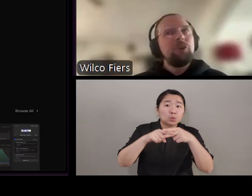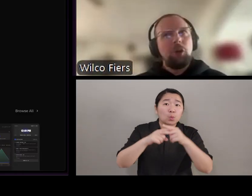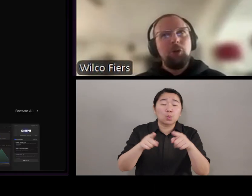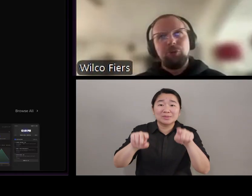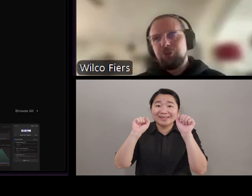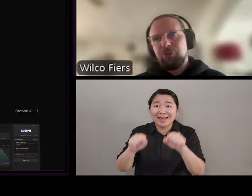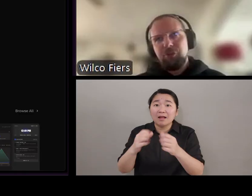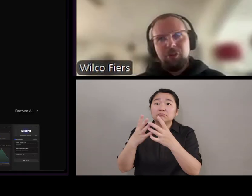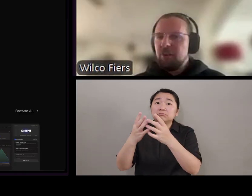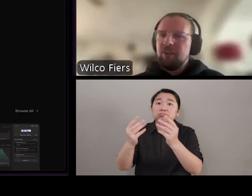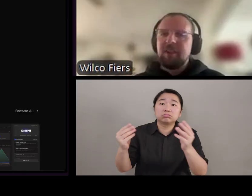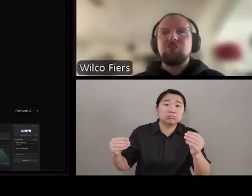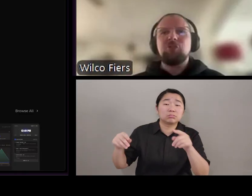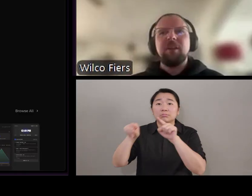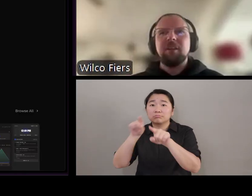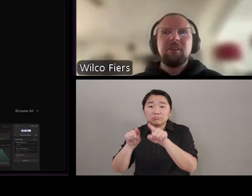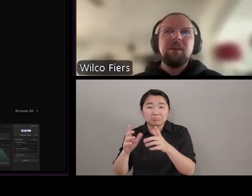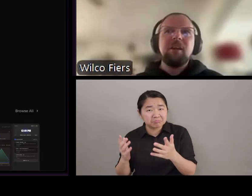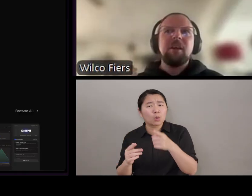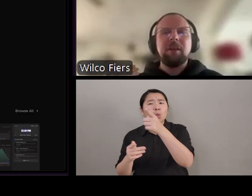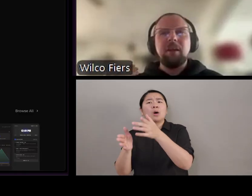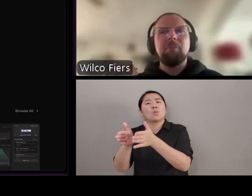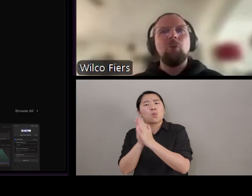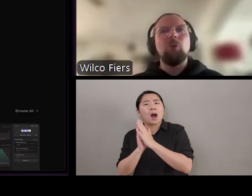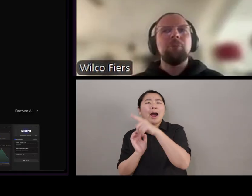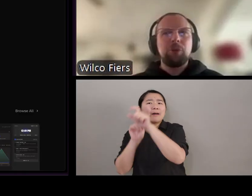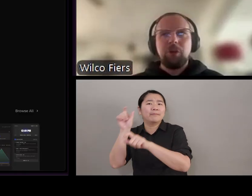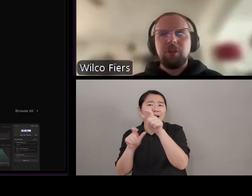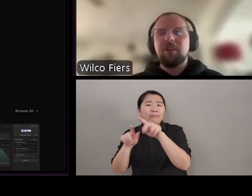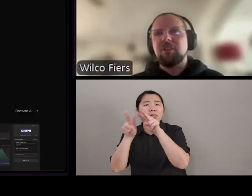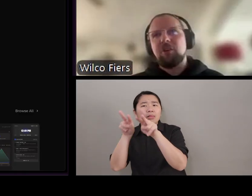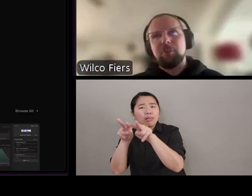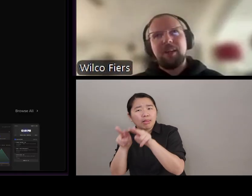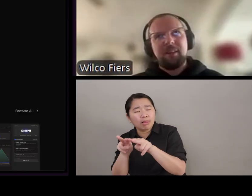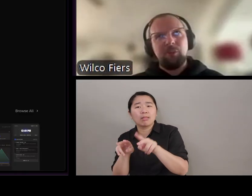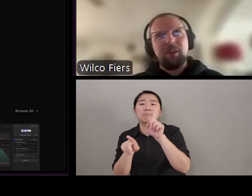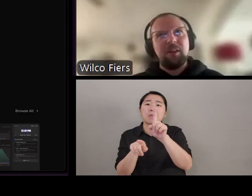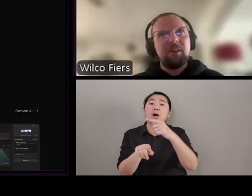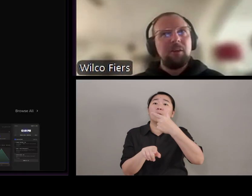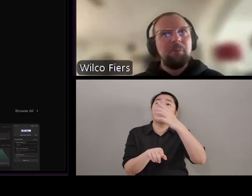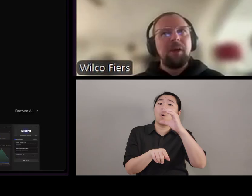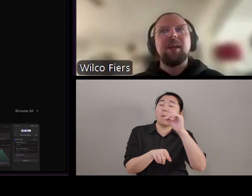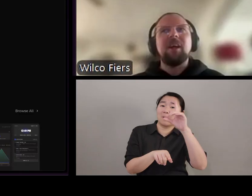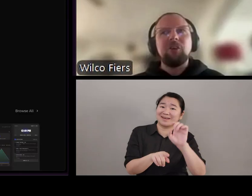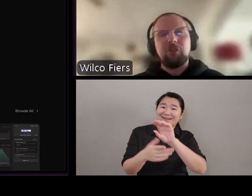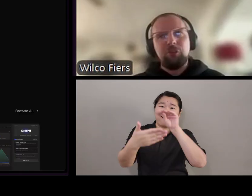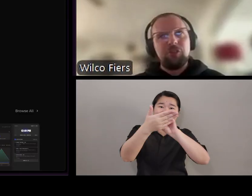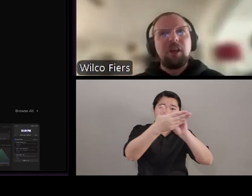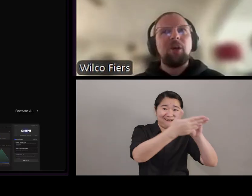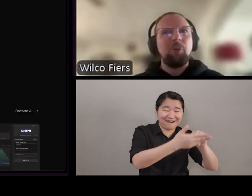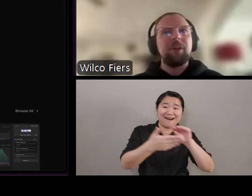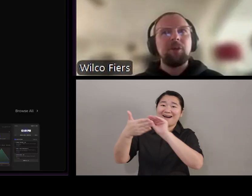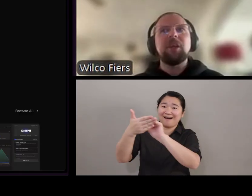If code gets written and more code gets automatically written by AI